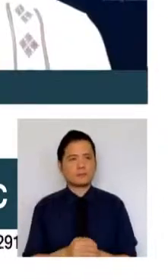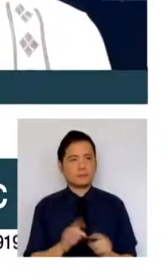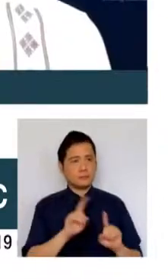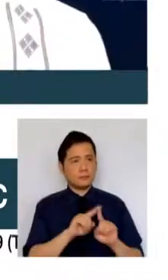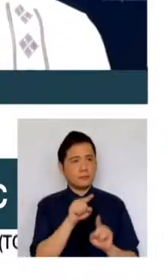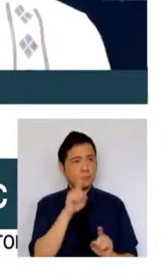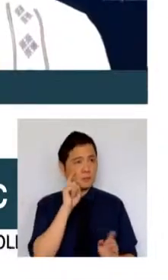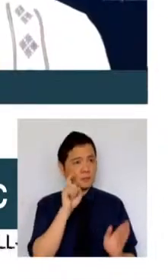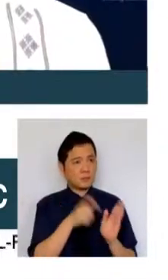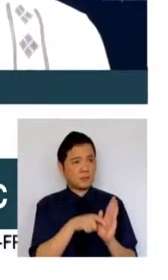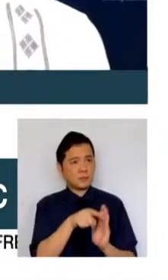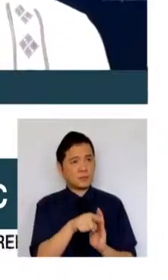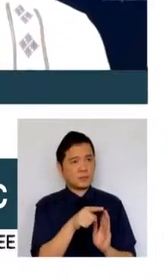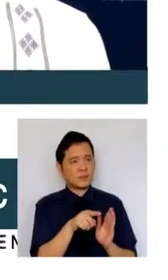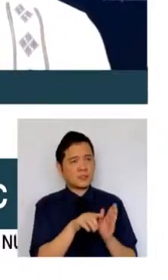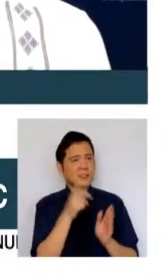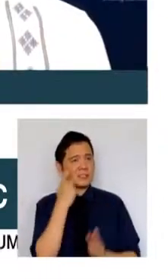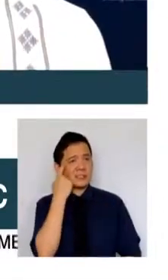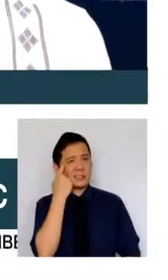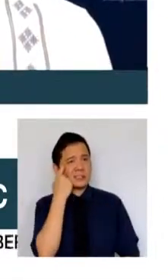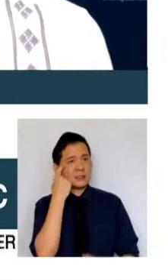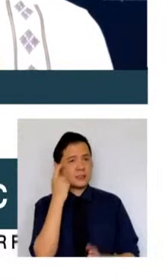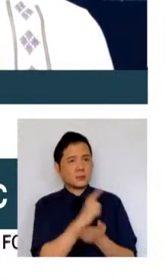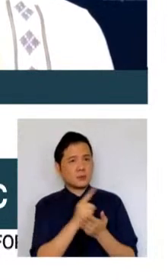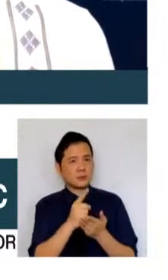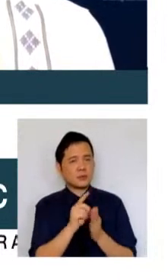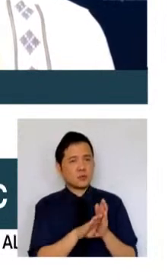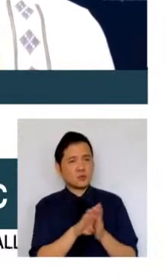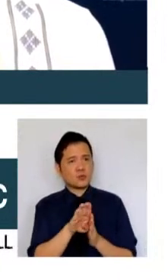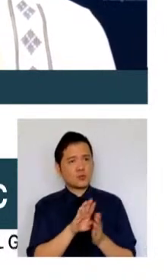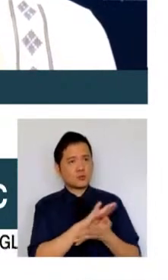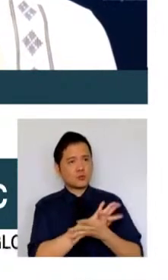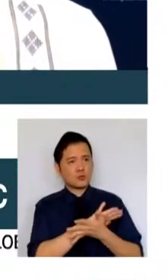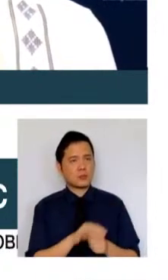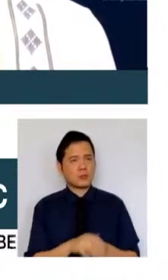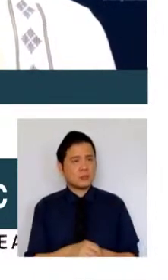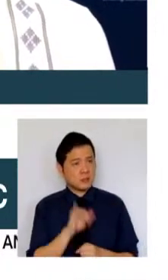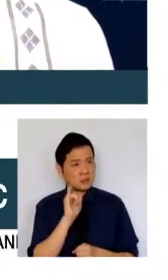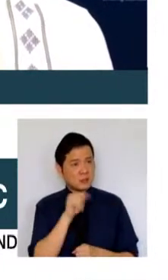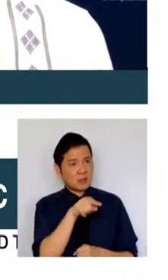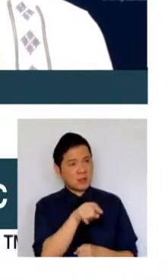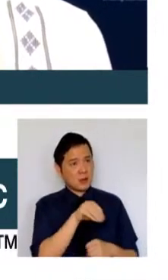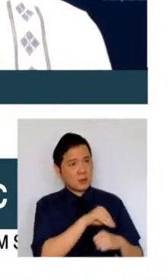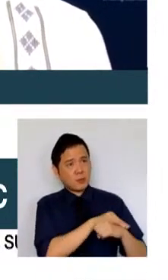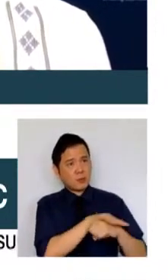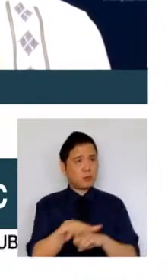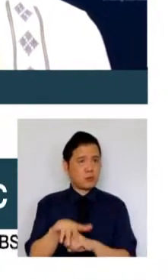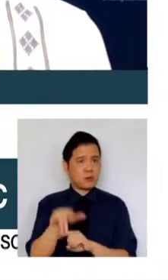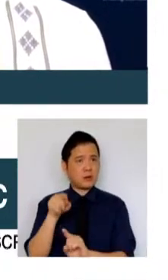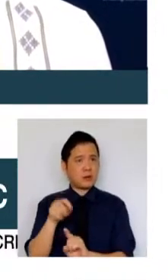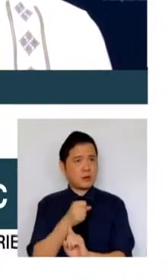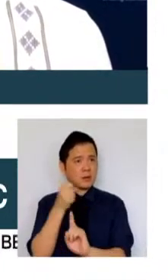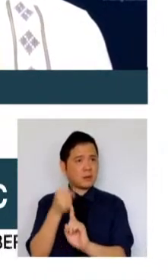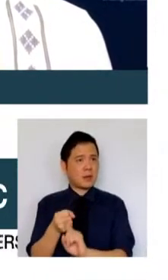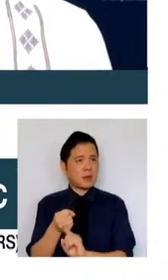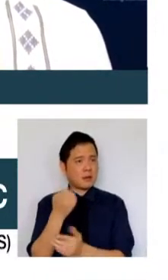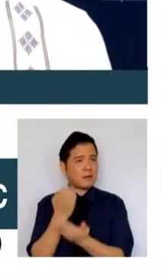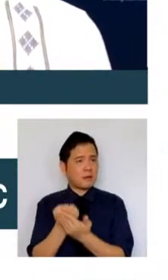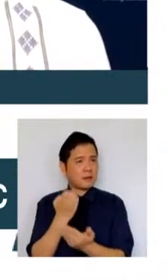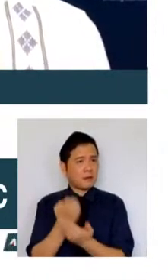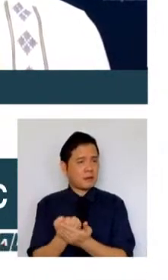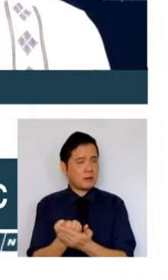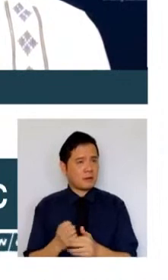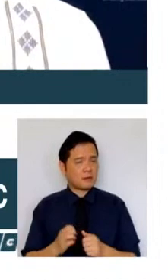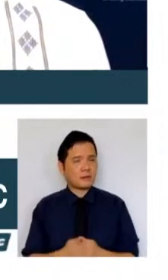numbers just in less than a week. How much of a game changer or how much of an impact will the Omicron variant have on